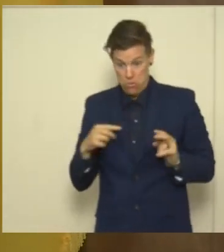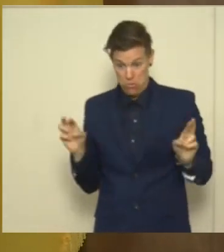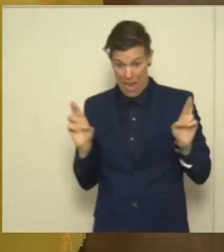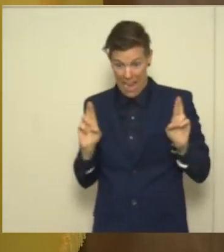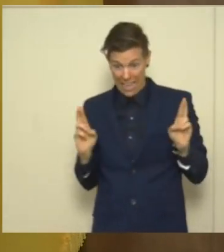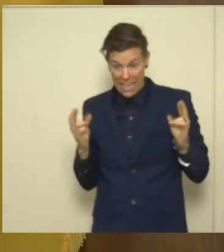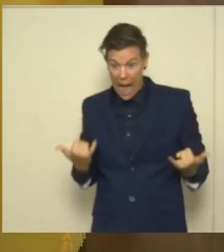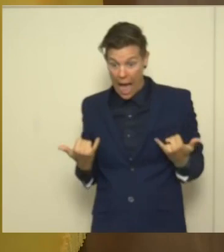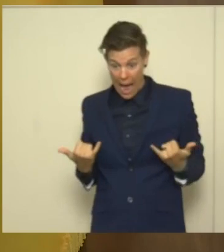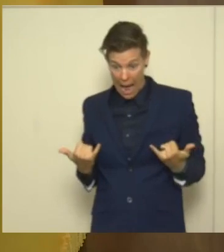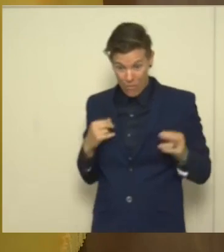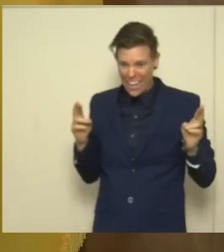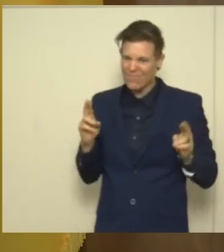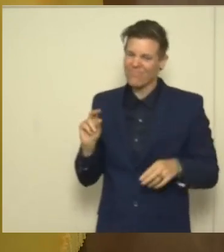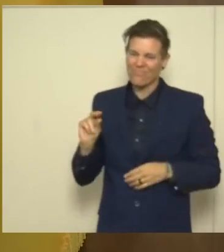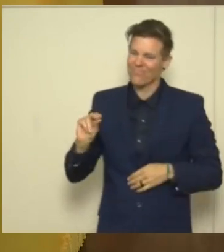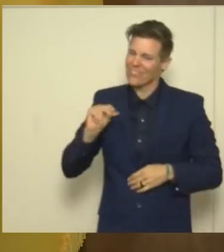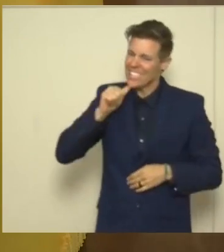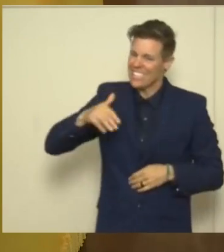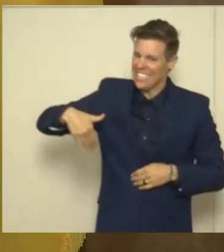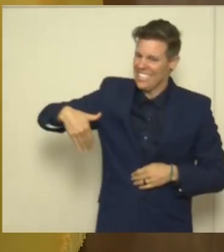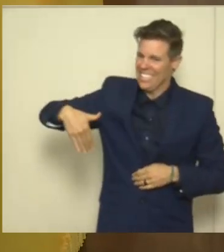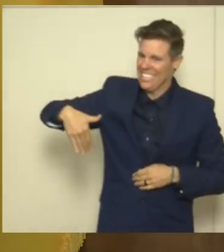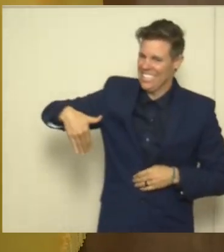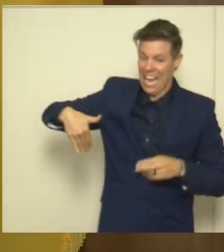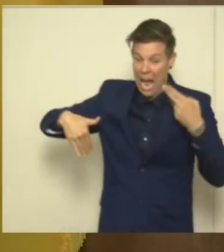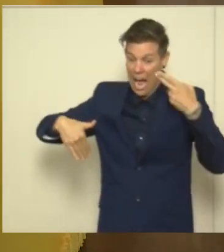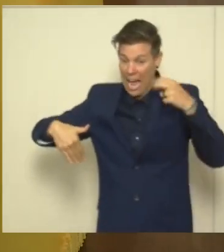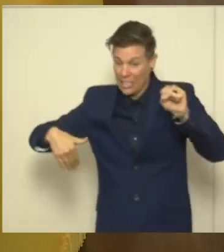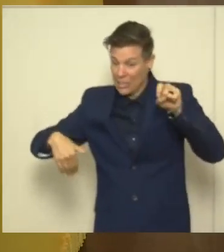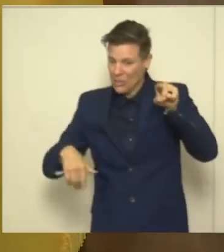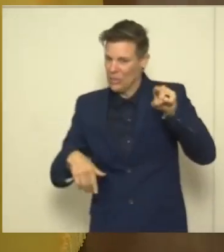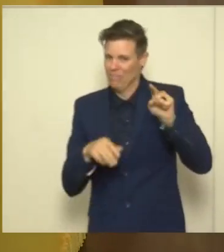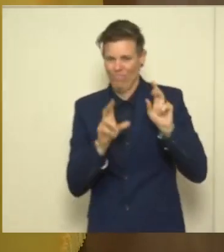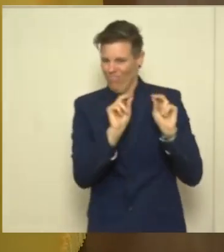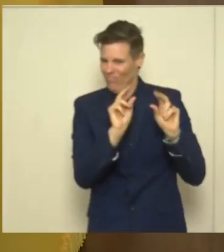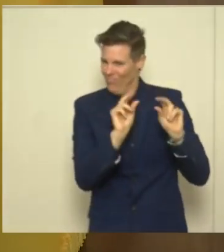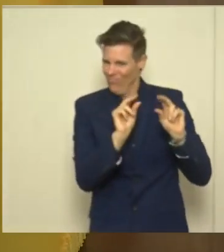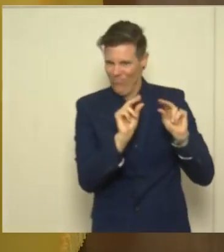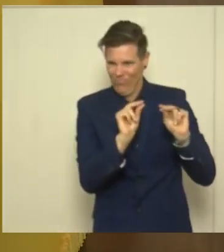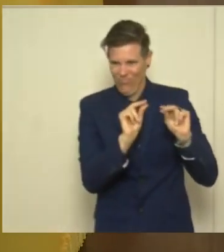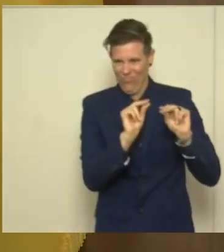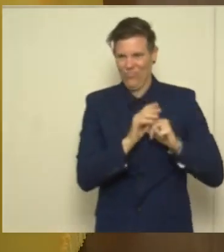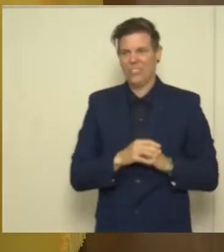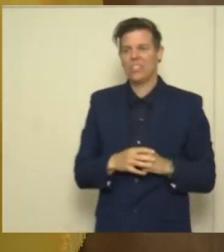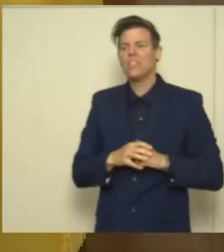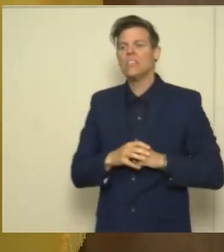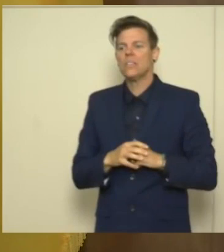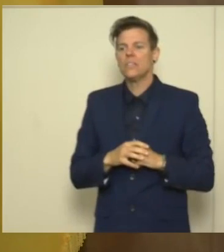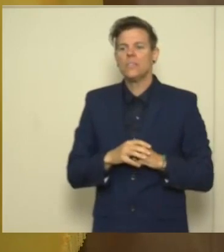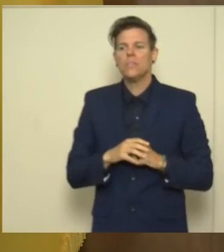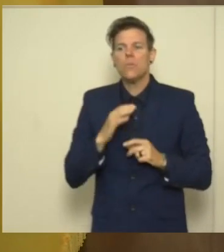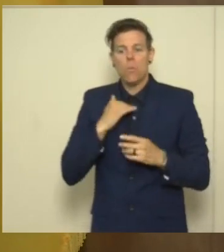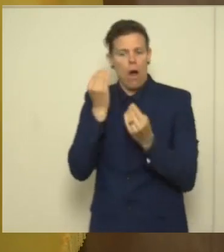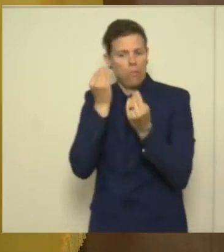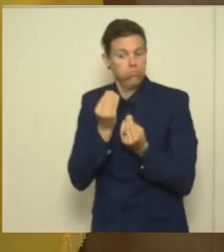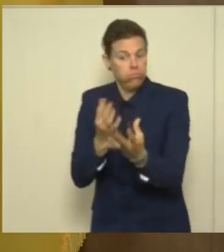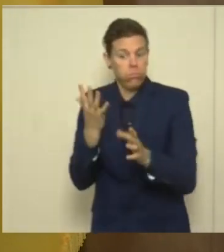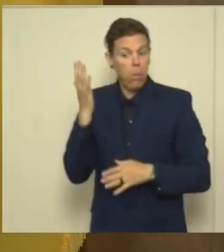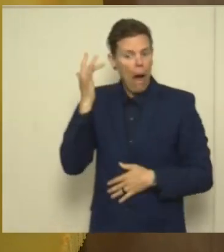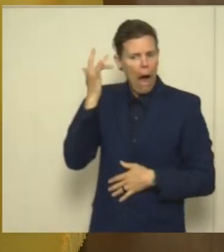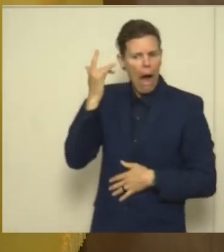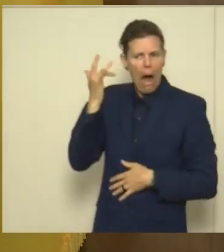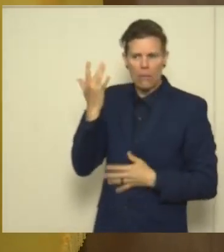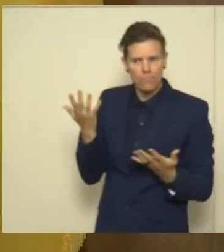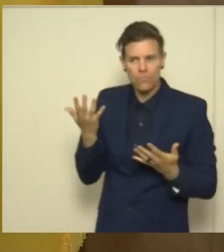high school. And I'll tell you why. And I'm expecting a question about this, so I hope I don't steal someone's